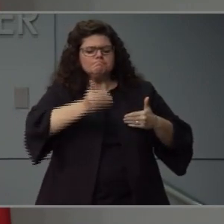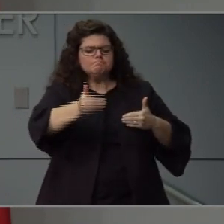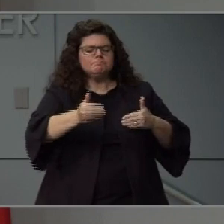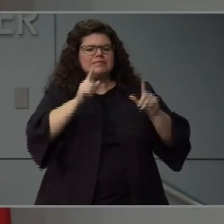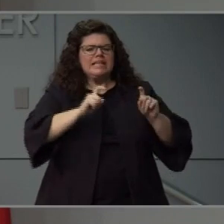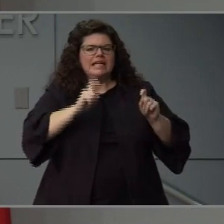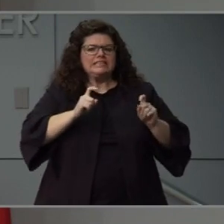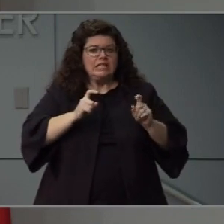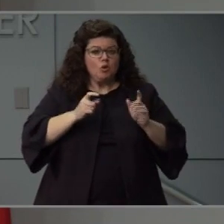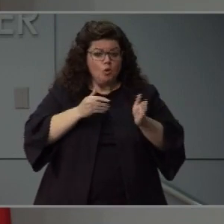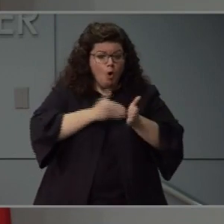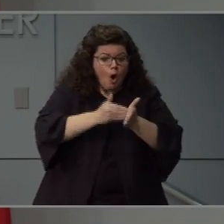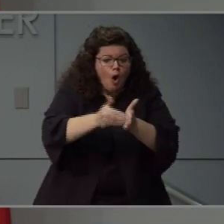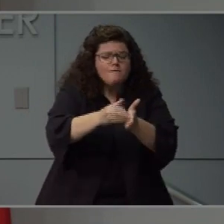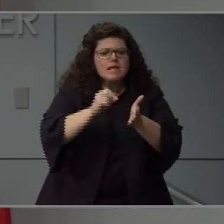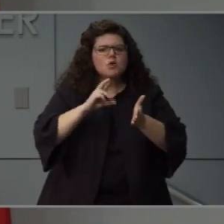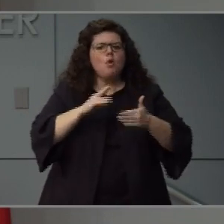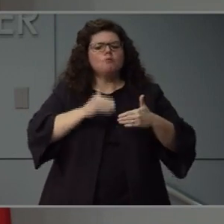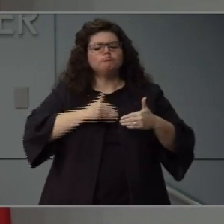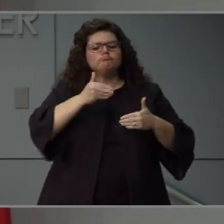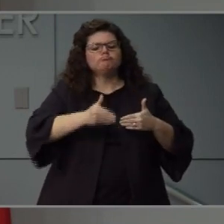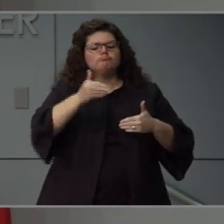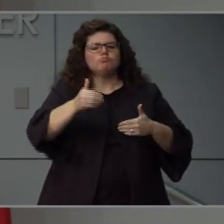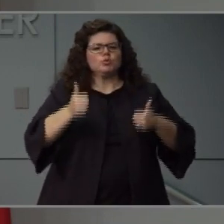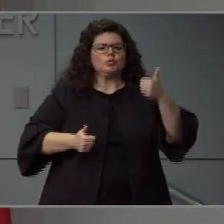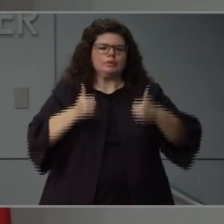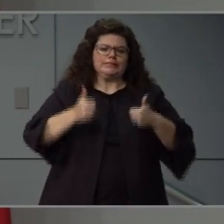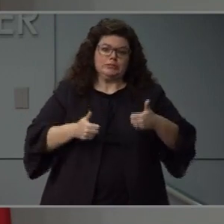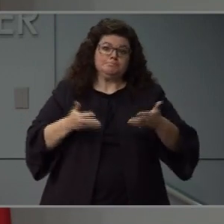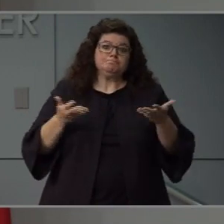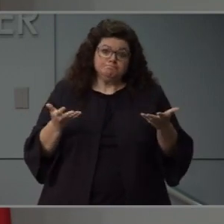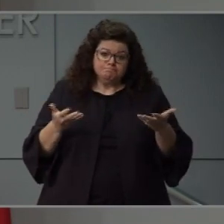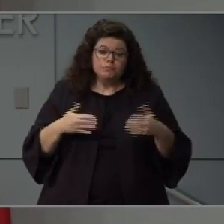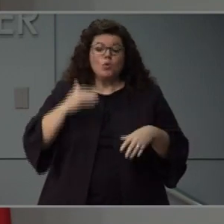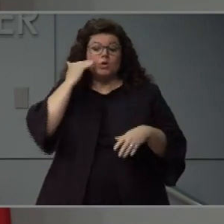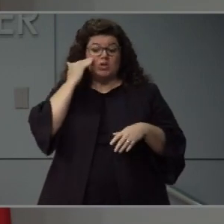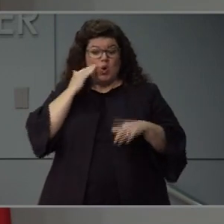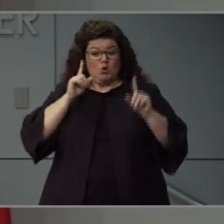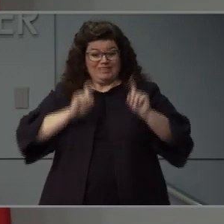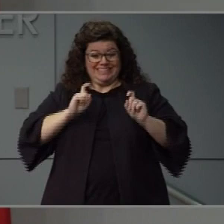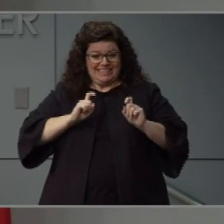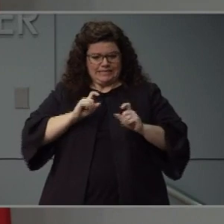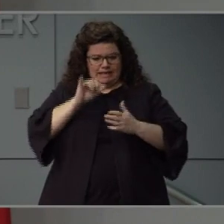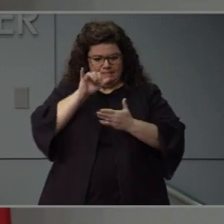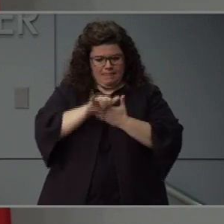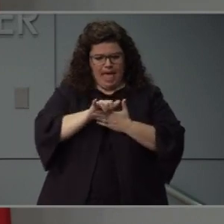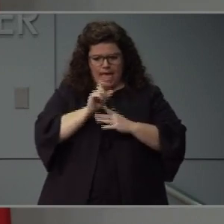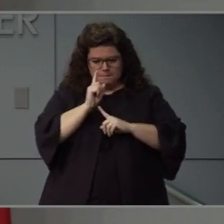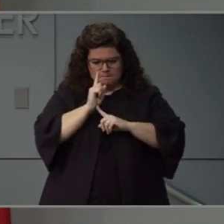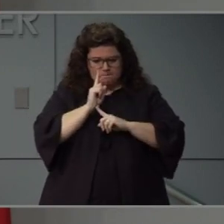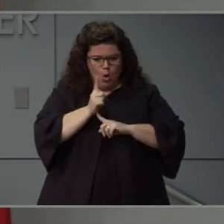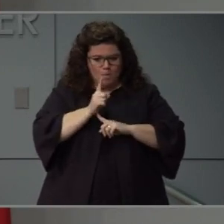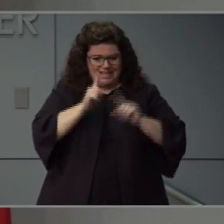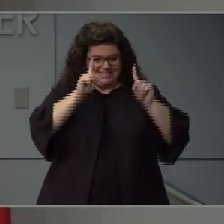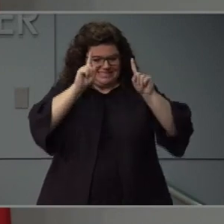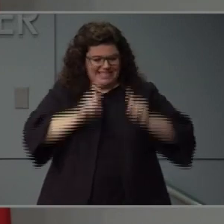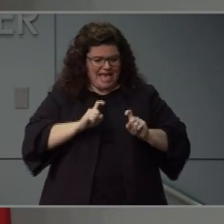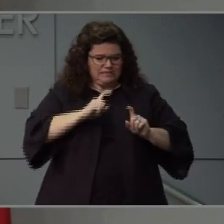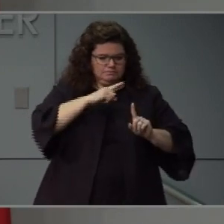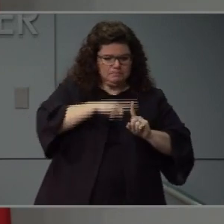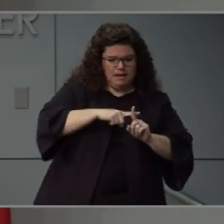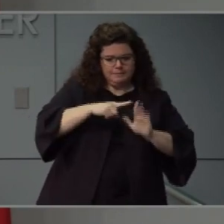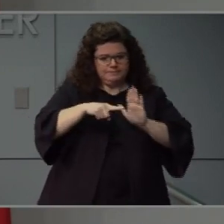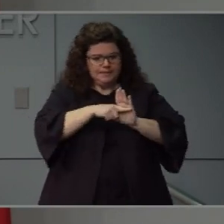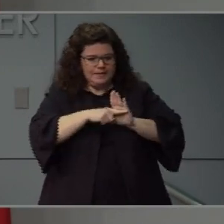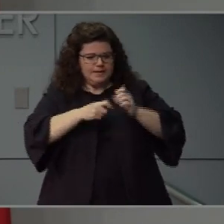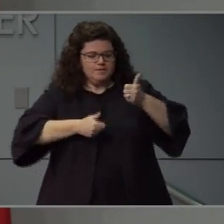in which we need to repeat the testing, right? Because we do know that testing is a moment in time. And then folks have other exposures